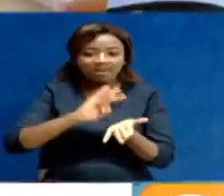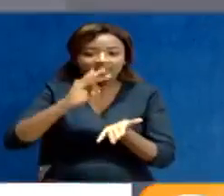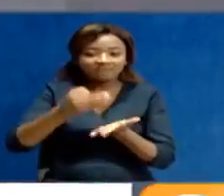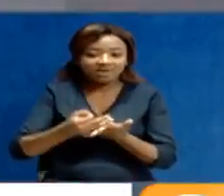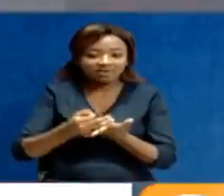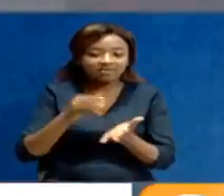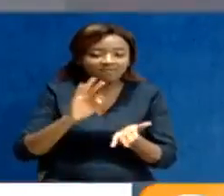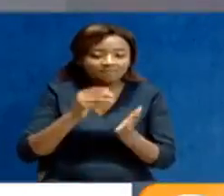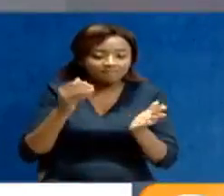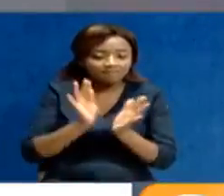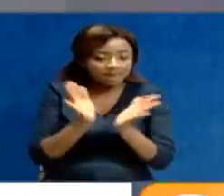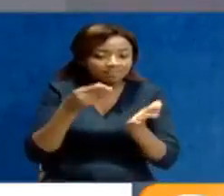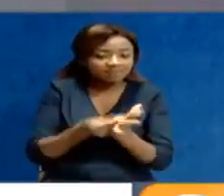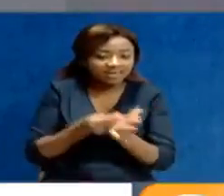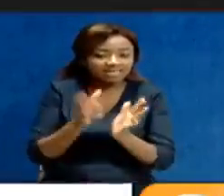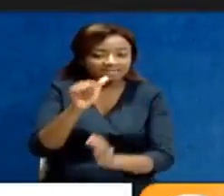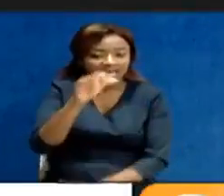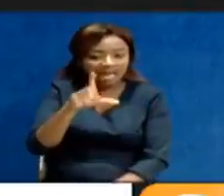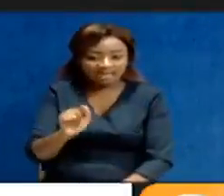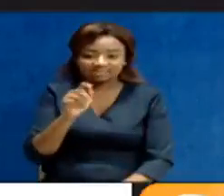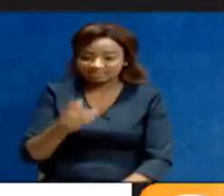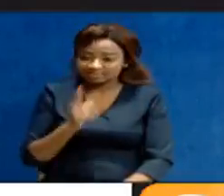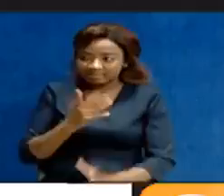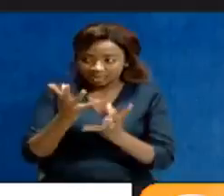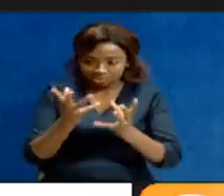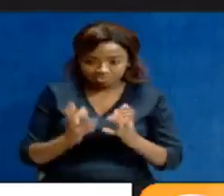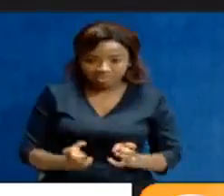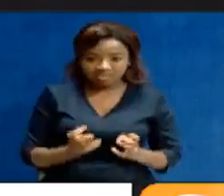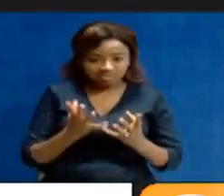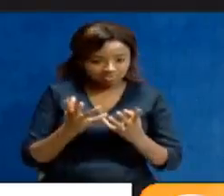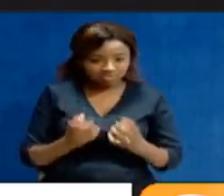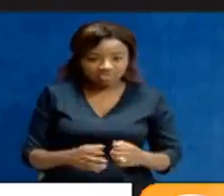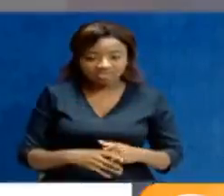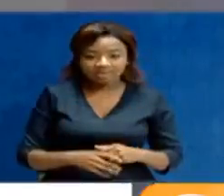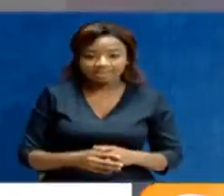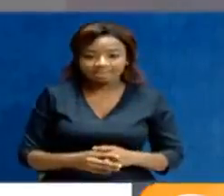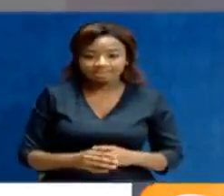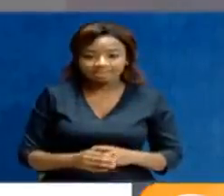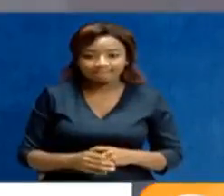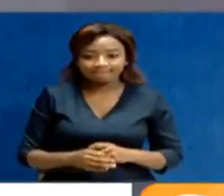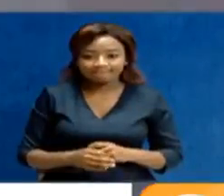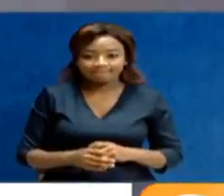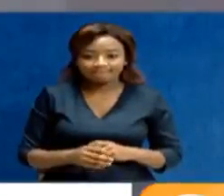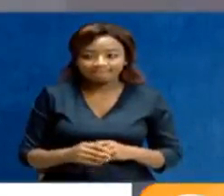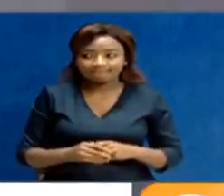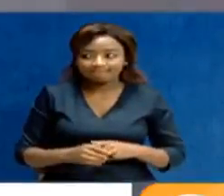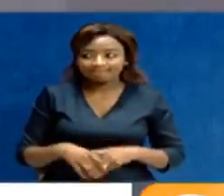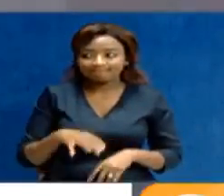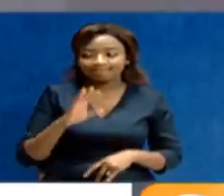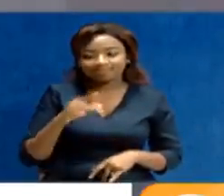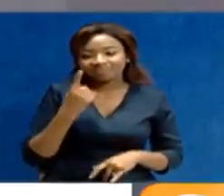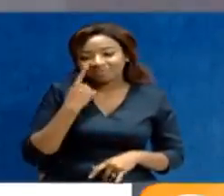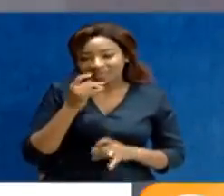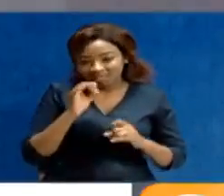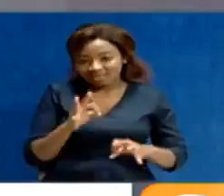2012. I must say that we shall take precautions. Whenever there are no emergencies, we shall always work on the government